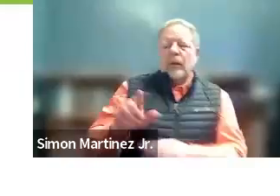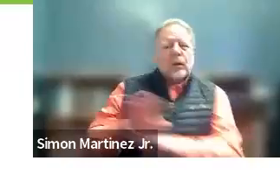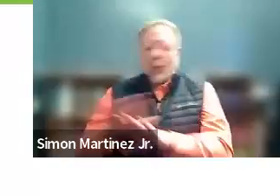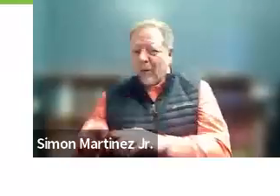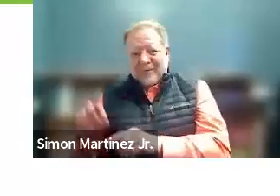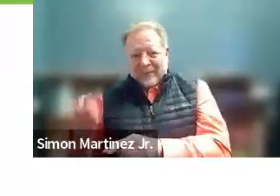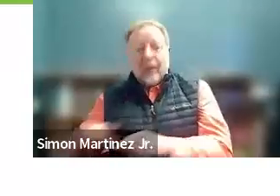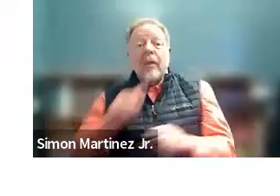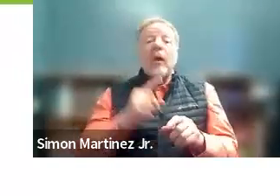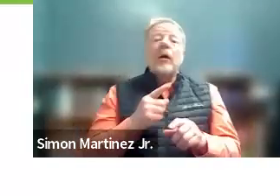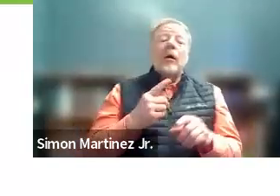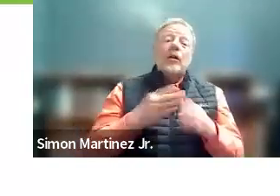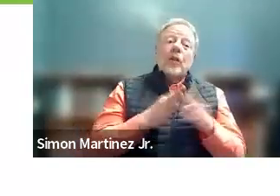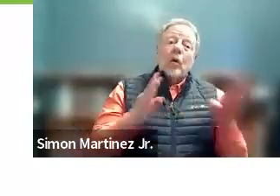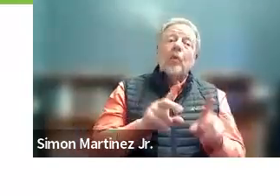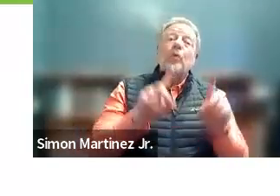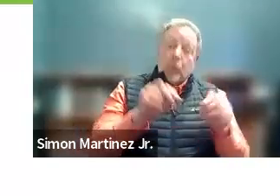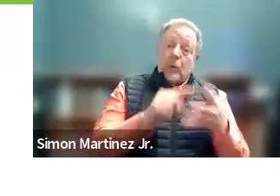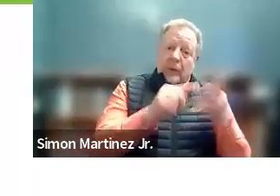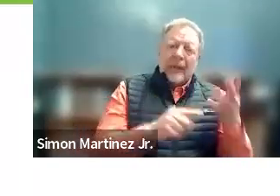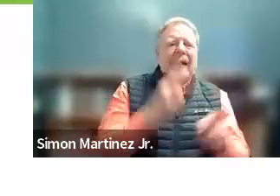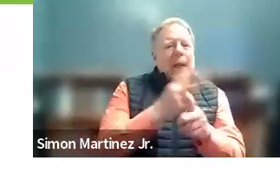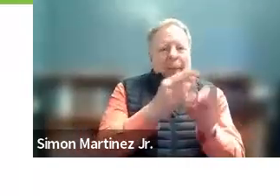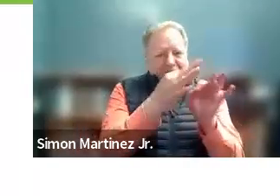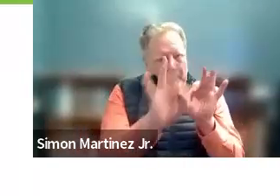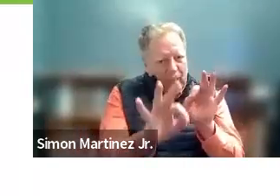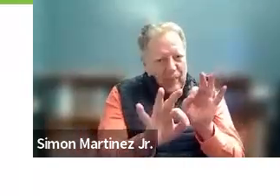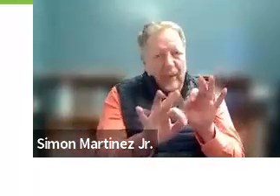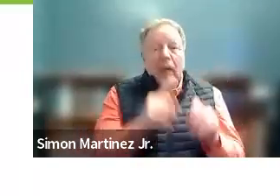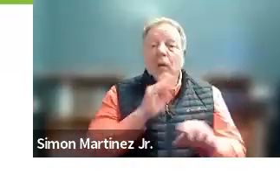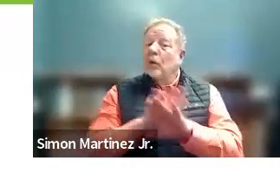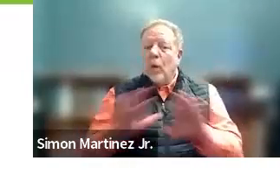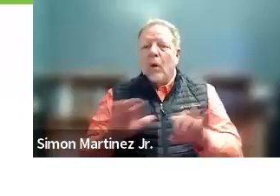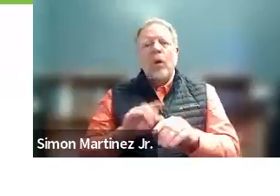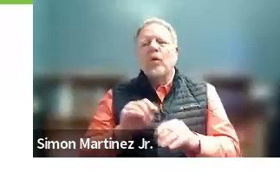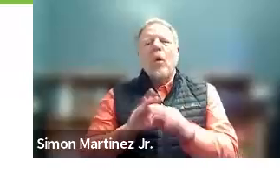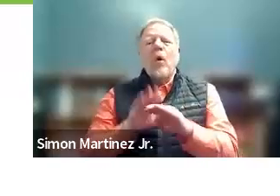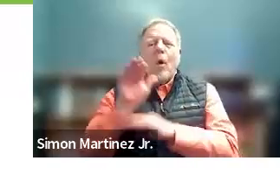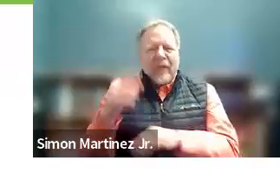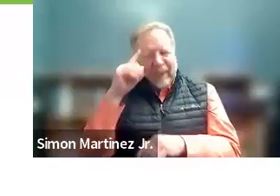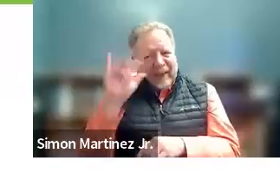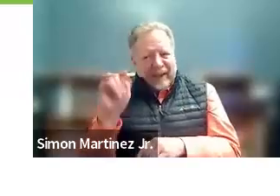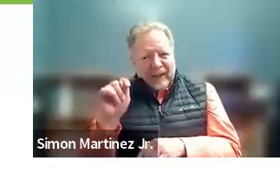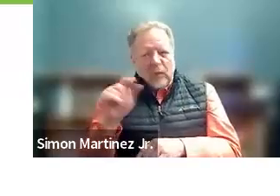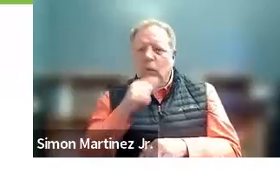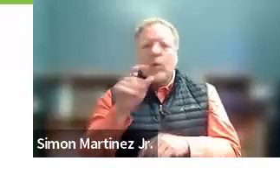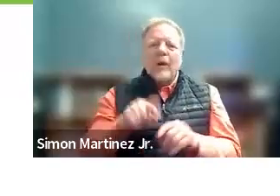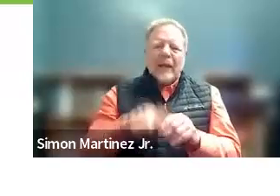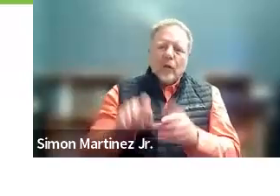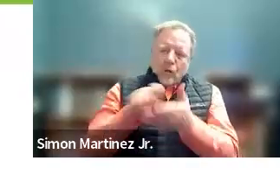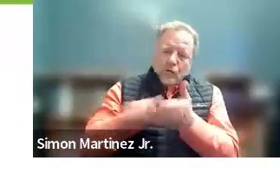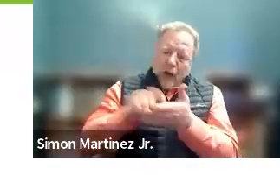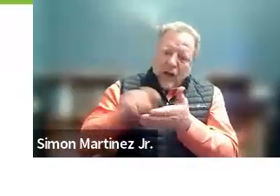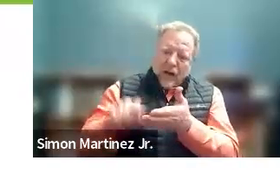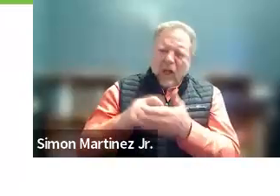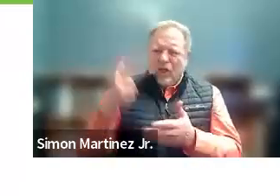The general do here is like keep it simple, and the general don't is don't overthink it, right? We don't need to write